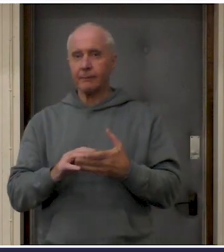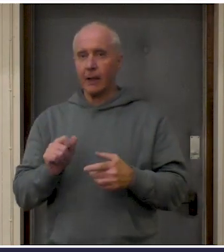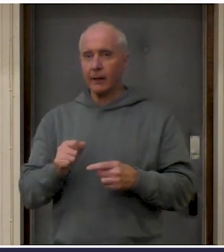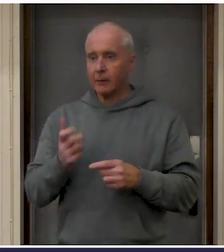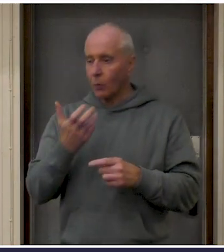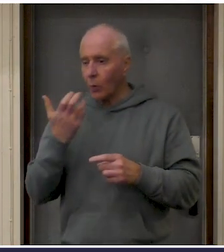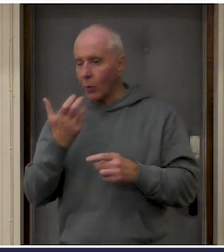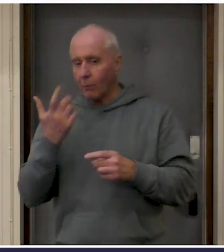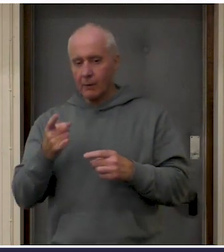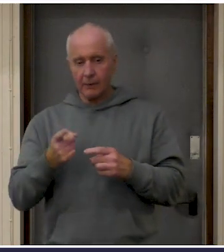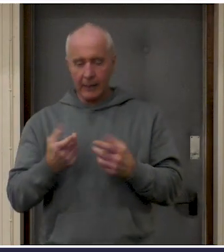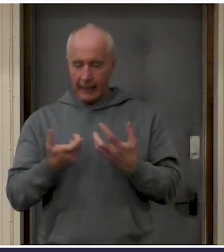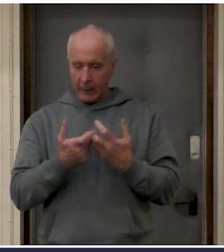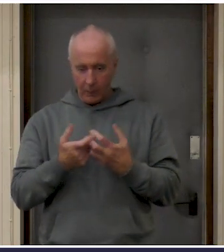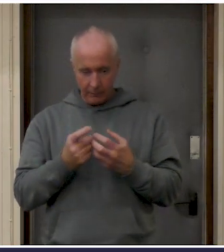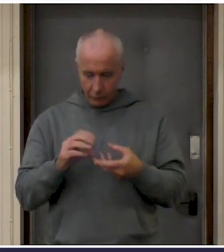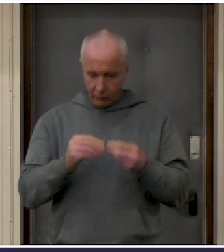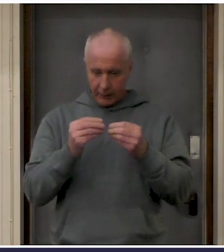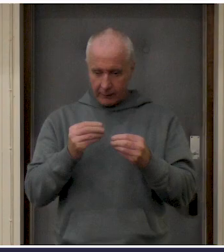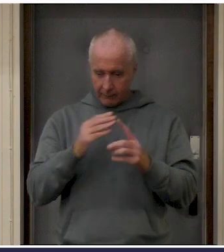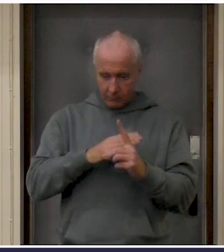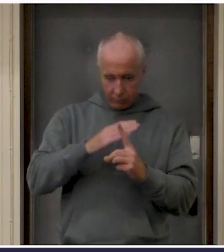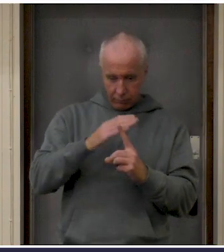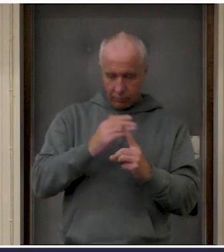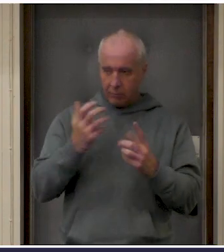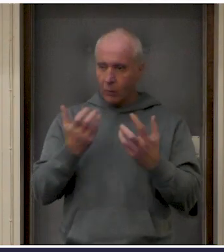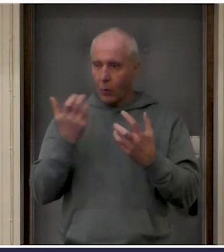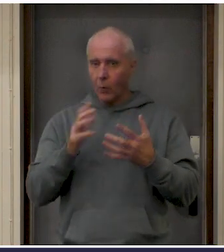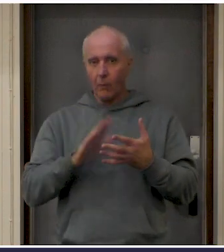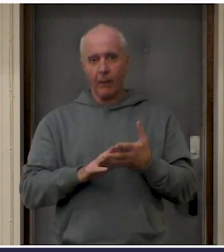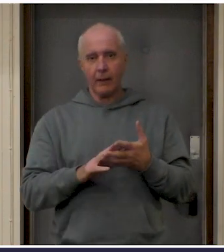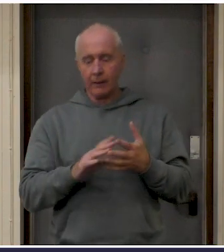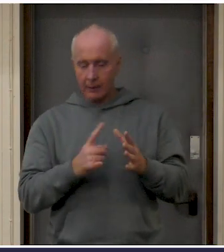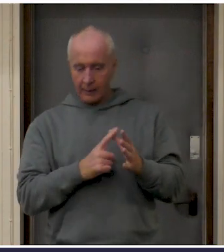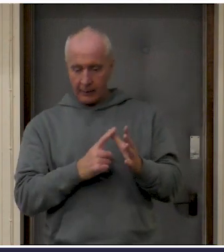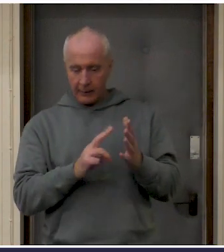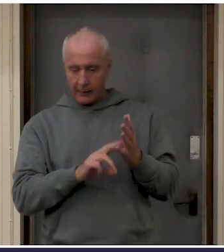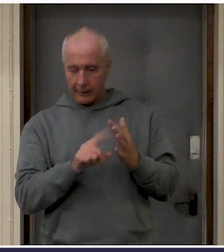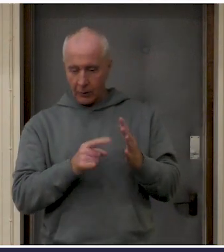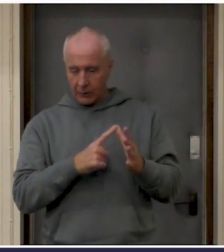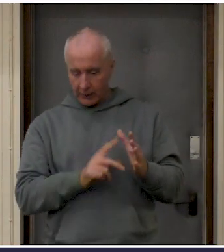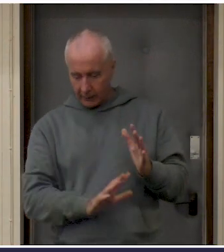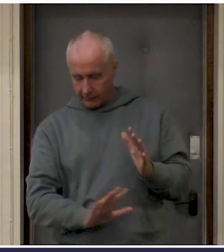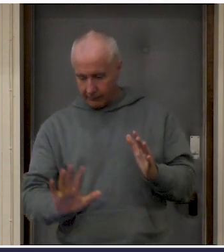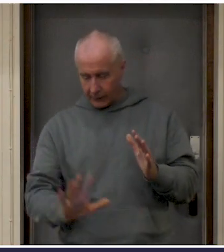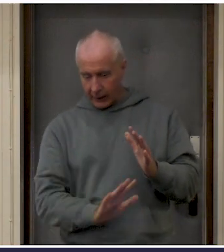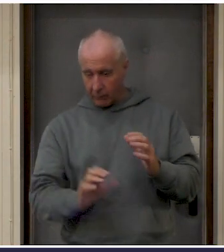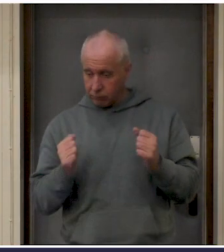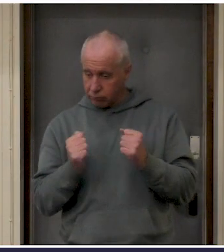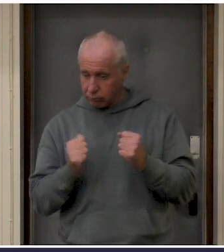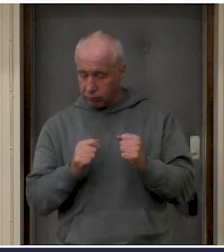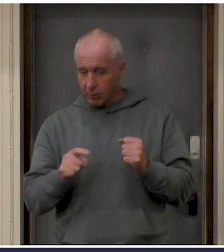in Antarctica, as an example? And can I desalinate the water with this heat and with this electricity? And so they started